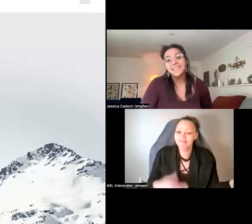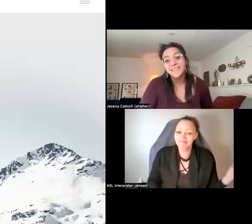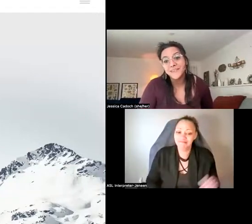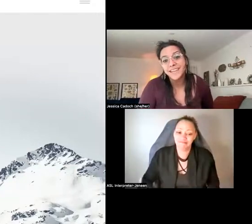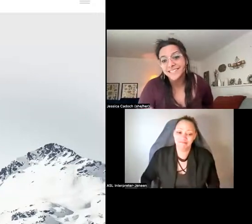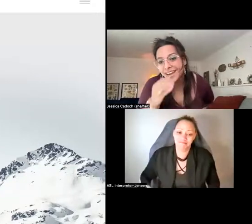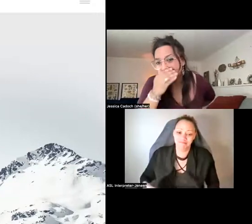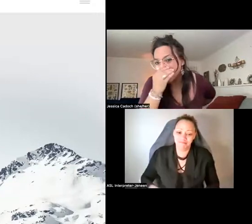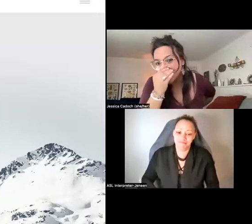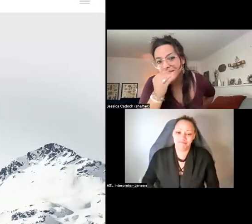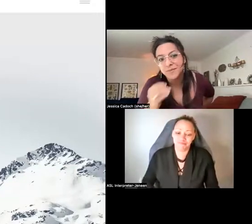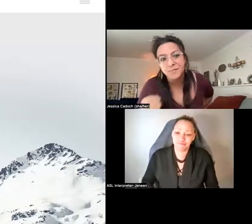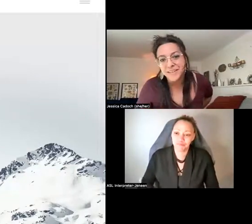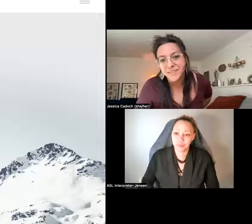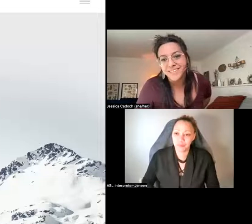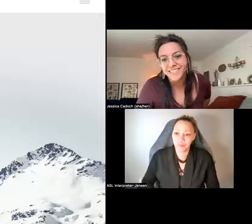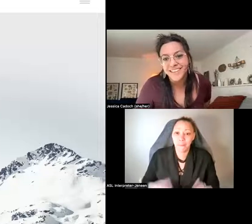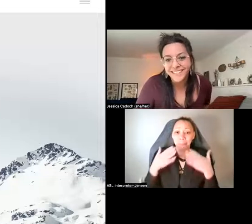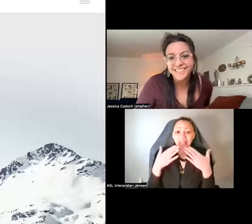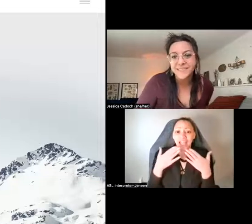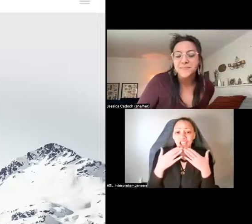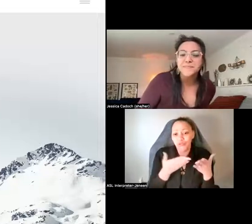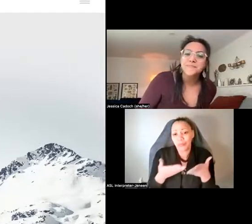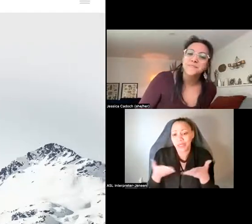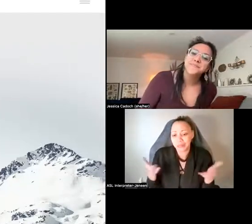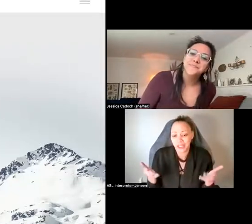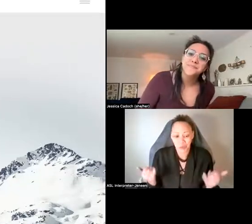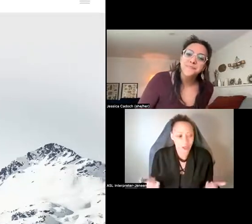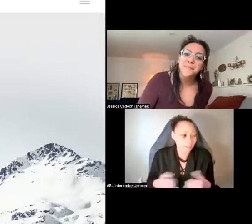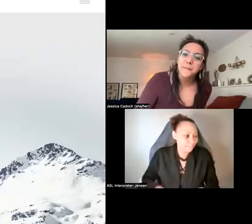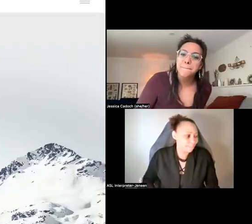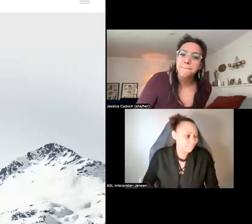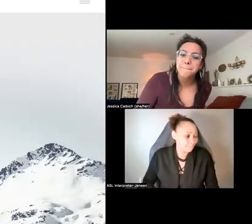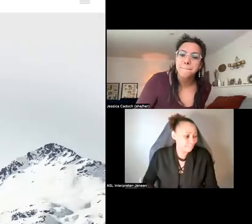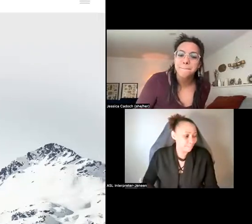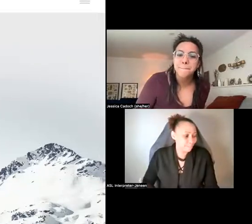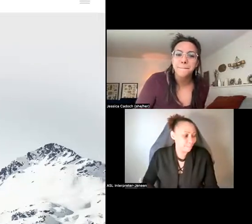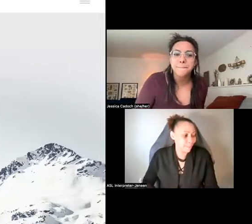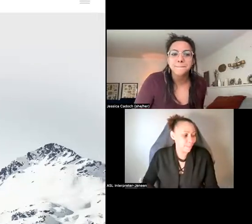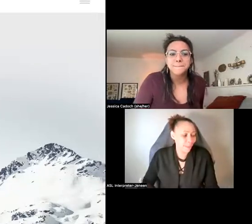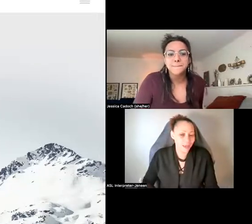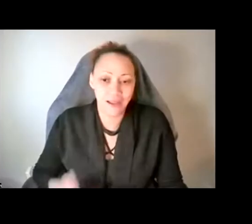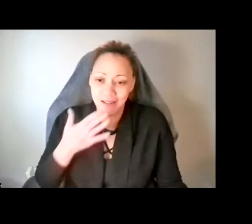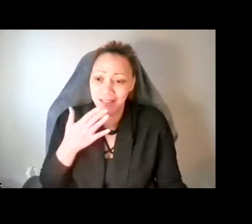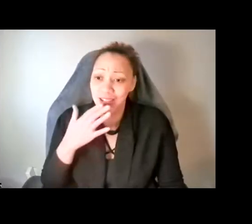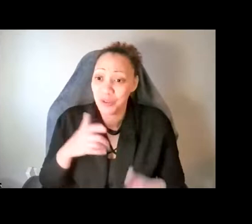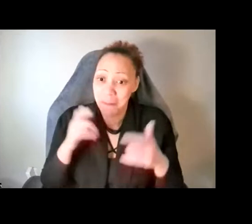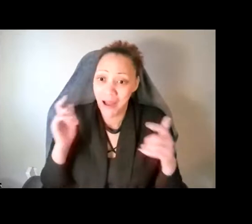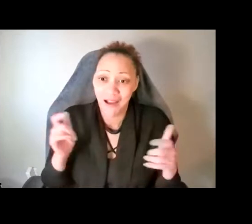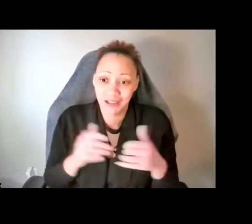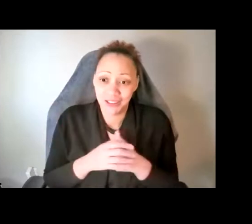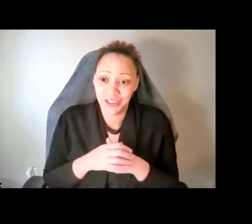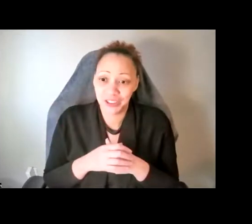And thank you again to Nami for, for bringing me here today. Thank you so much. thank you so much